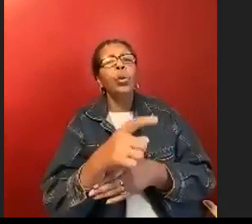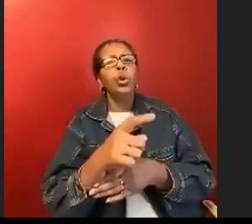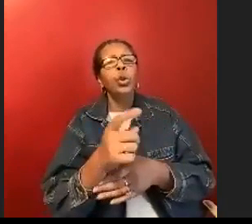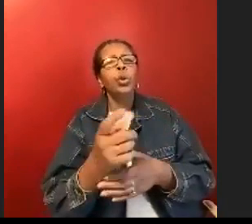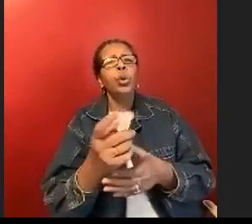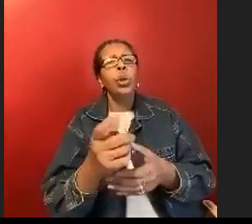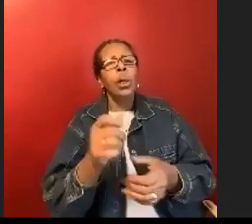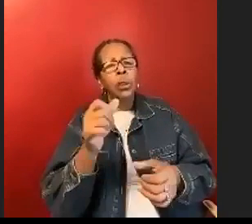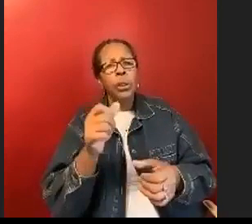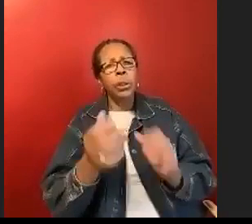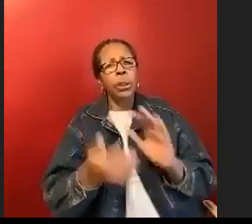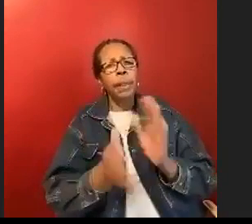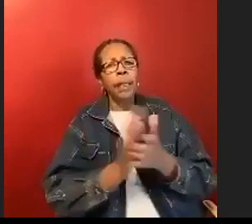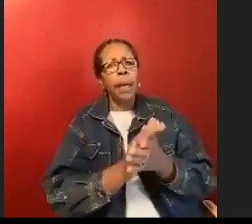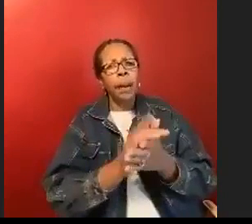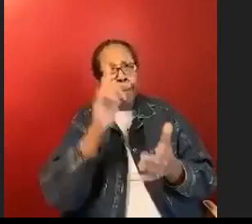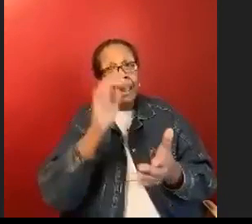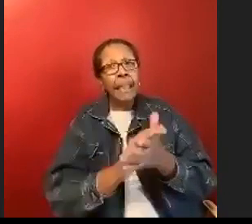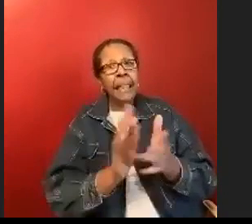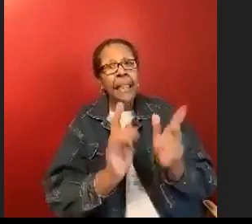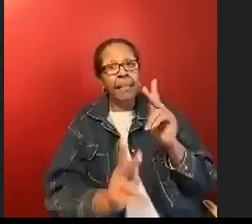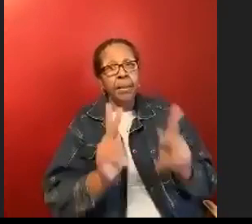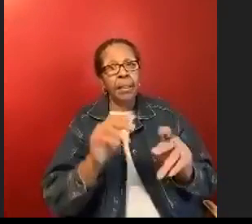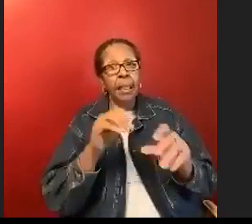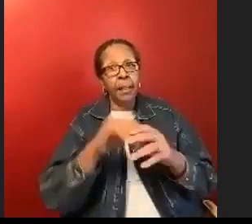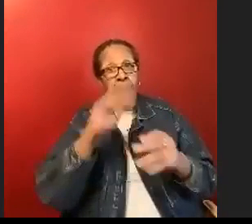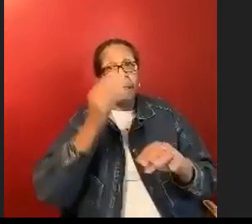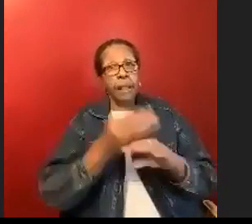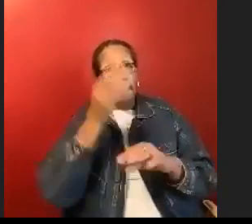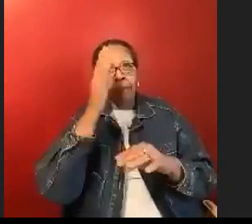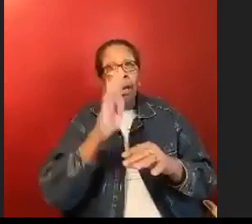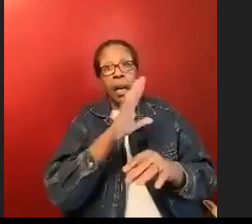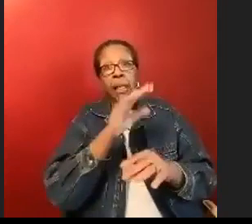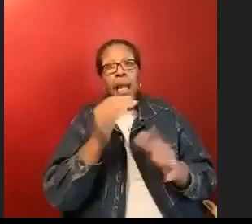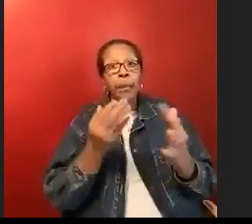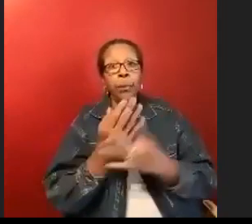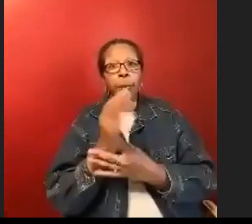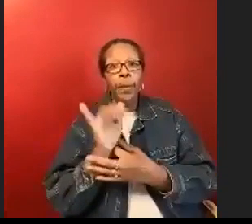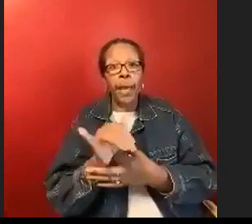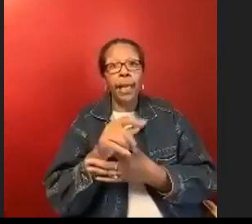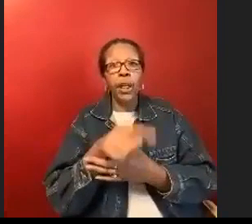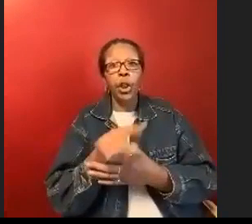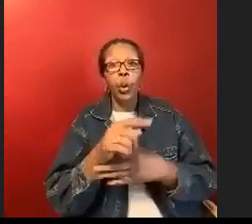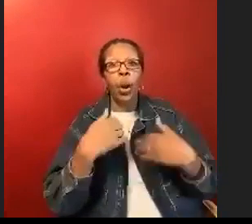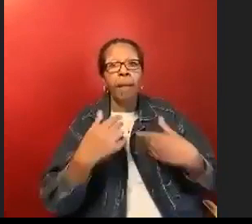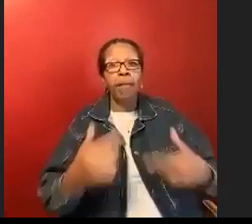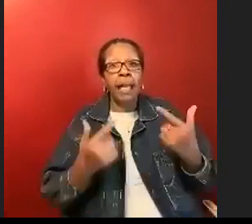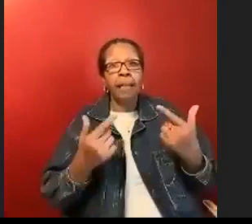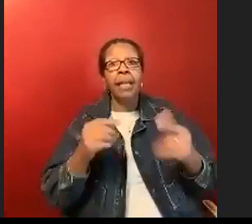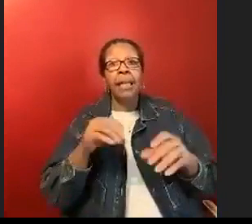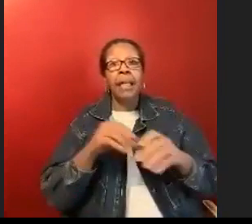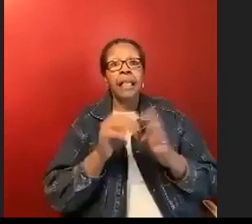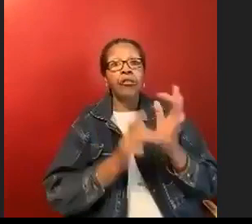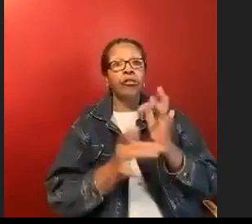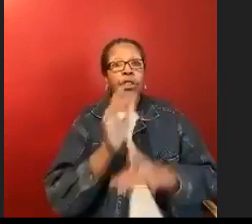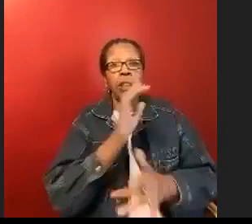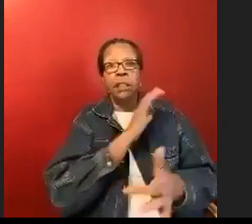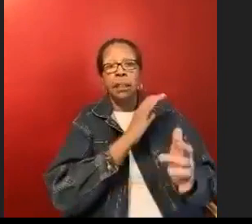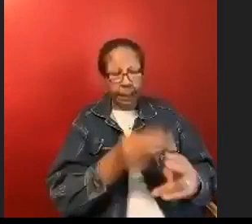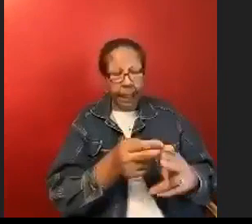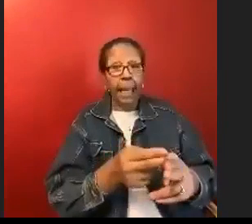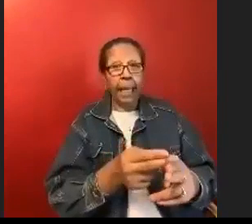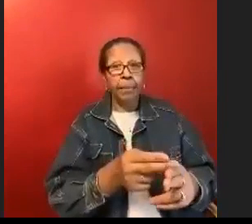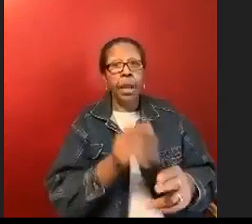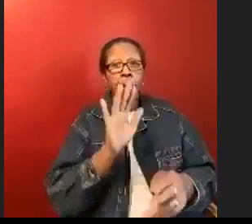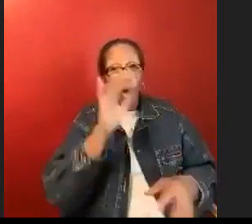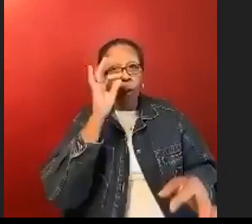that through believing, you may have life in his name. Your faith in Christ gives you access not